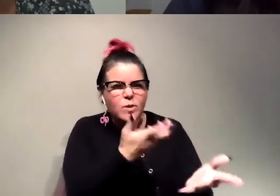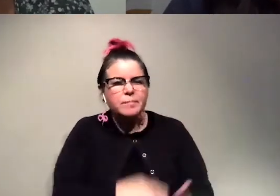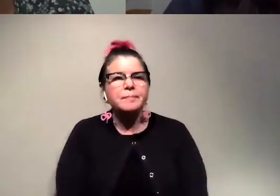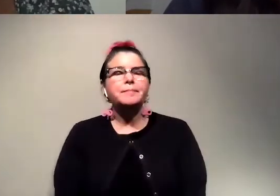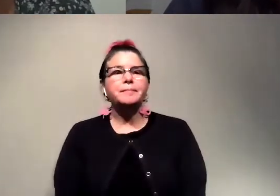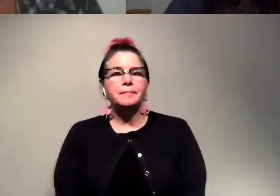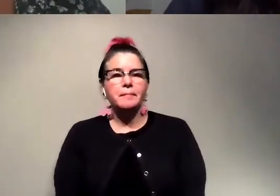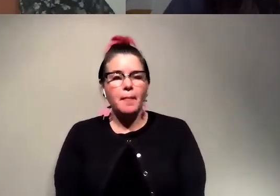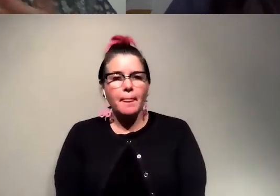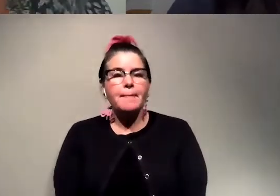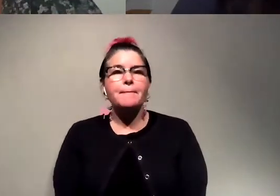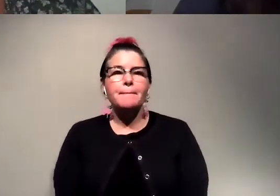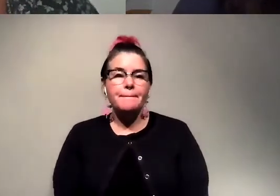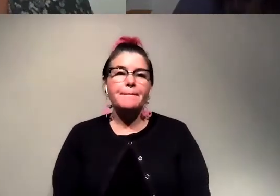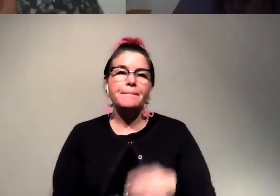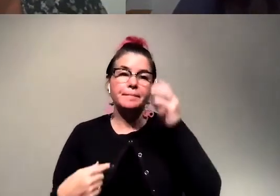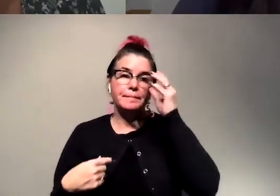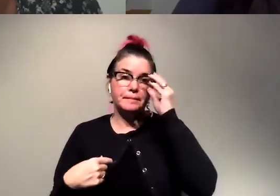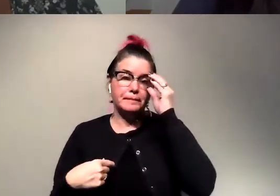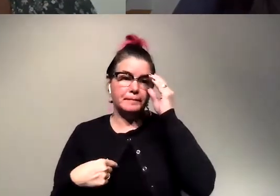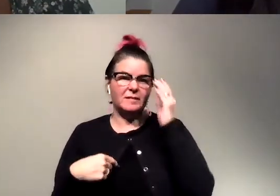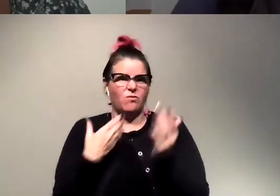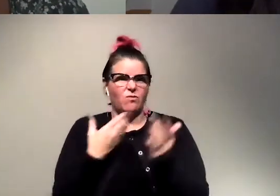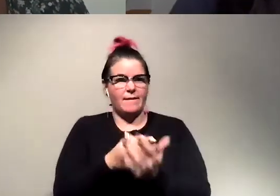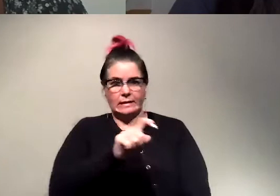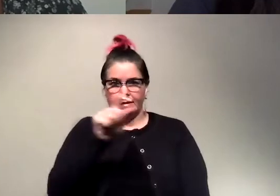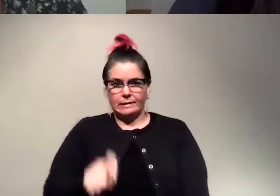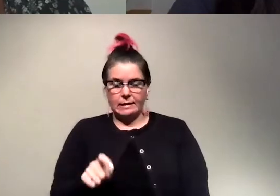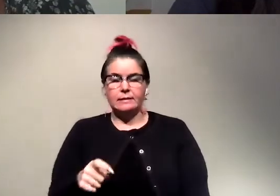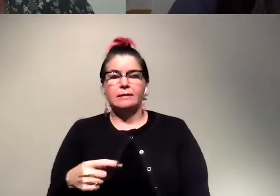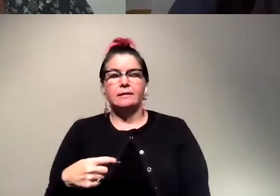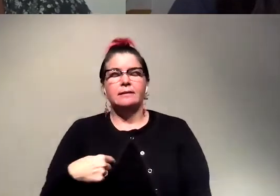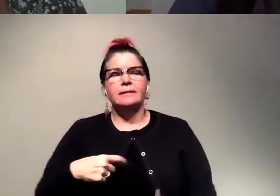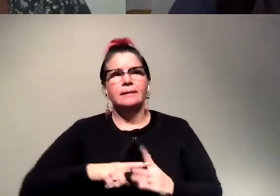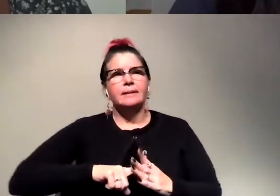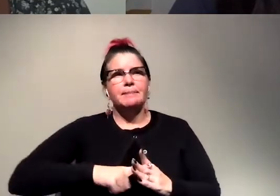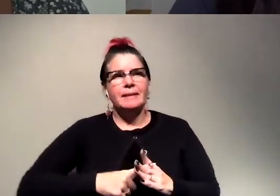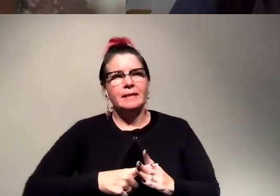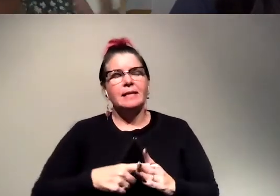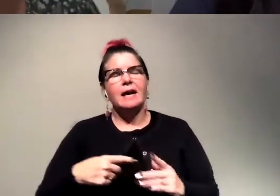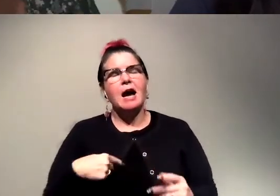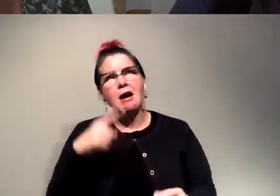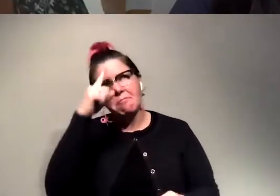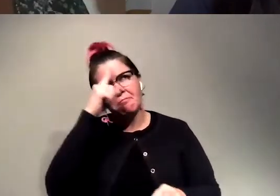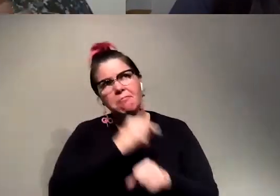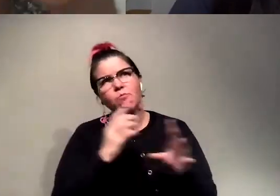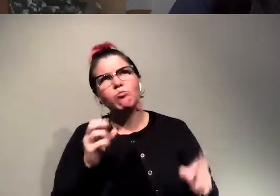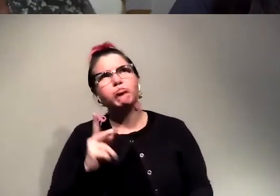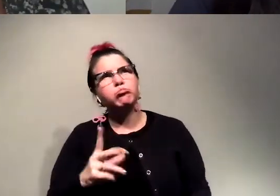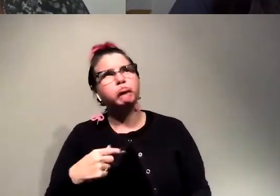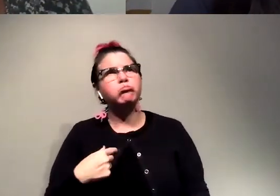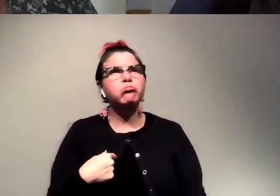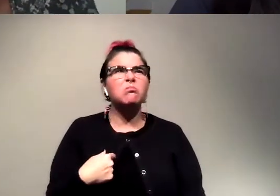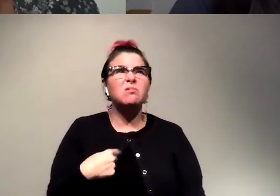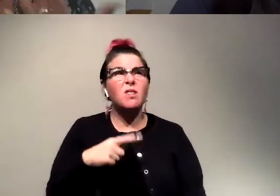So when I got here to Texas, I initially thought that okay, I guess I can only work as